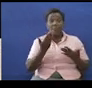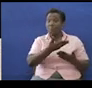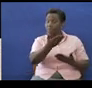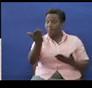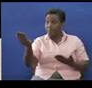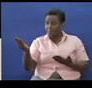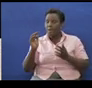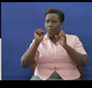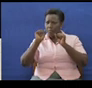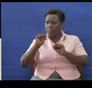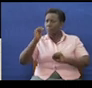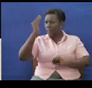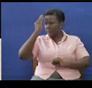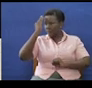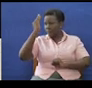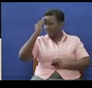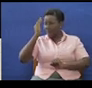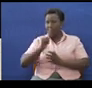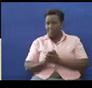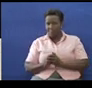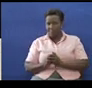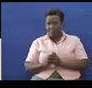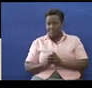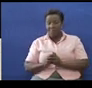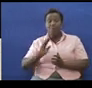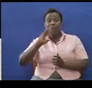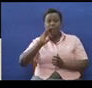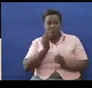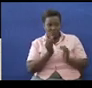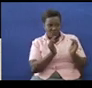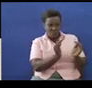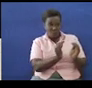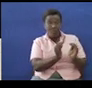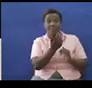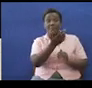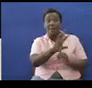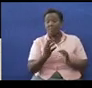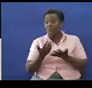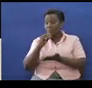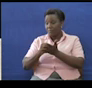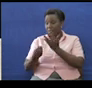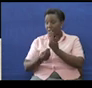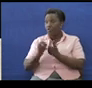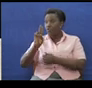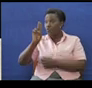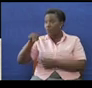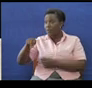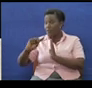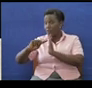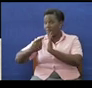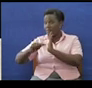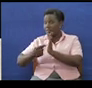So it means that we need to understand, we need to care for water, because even the